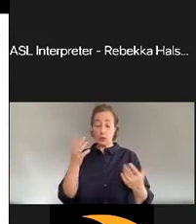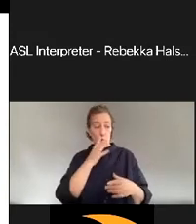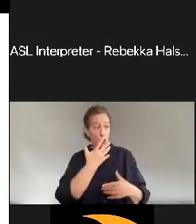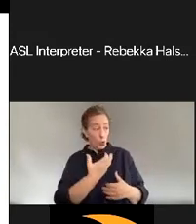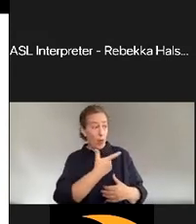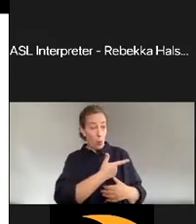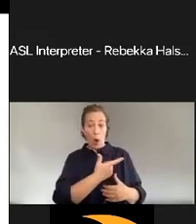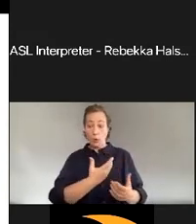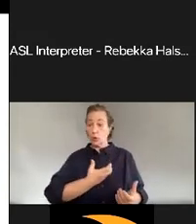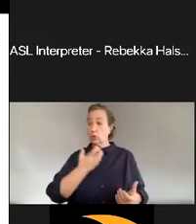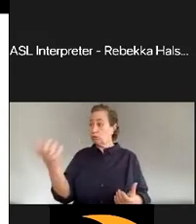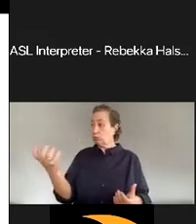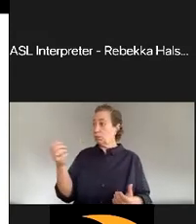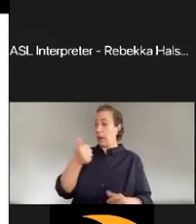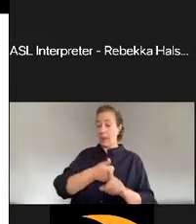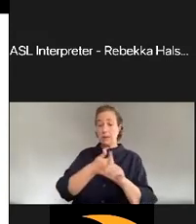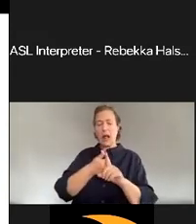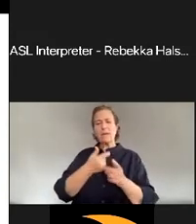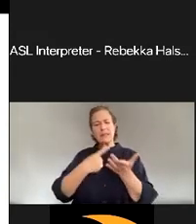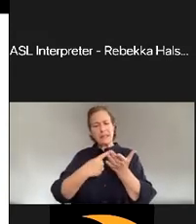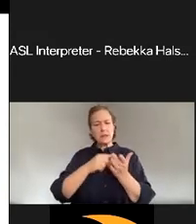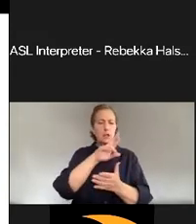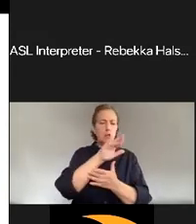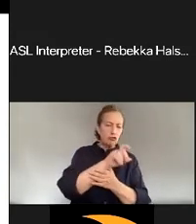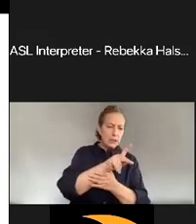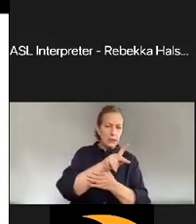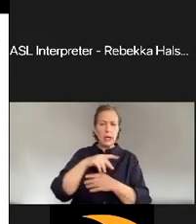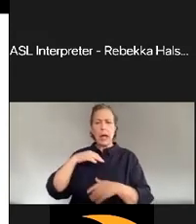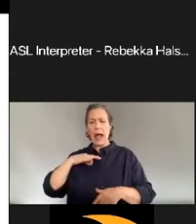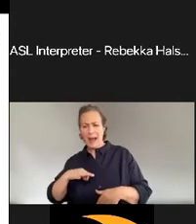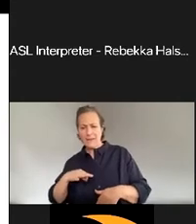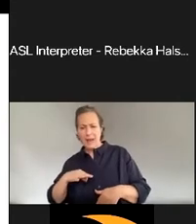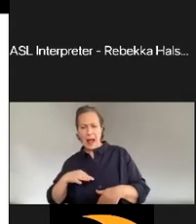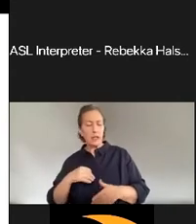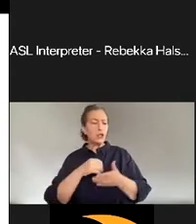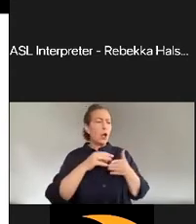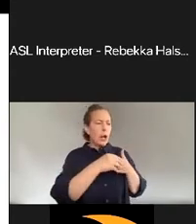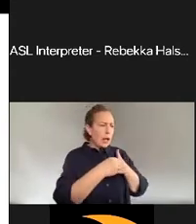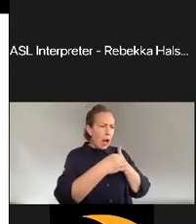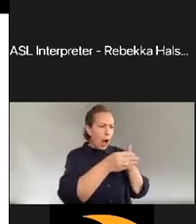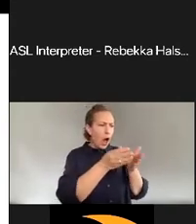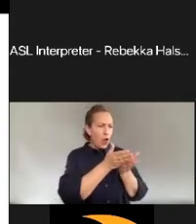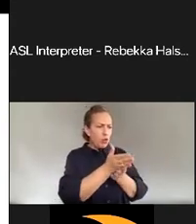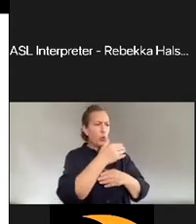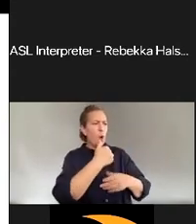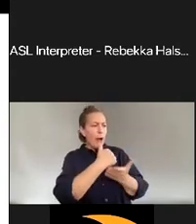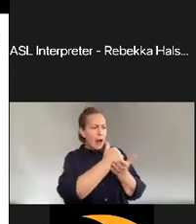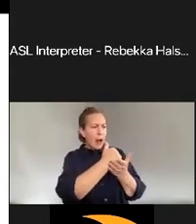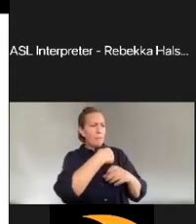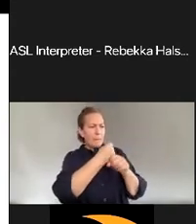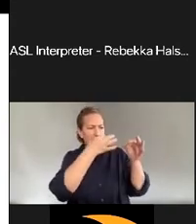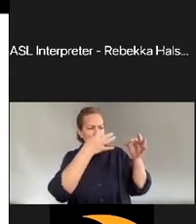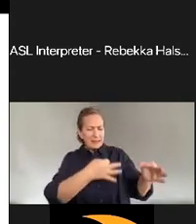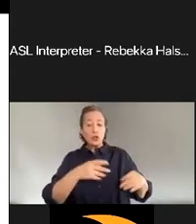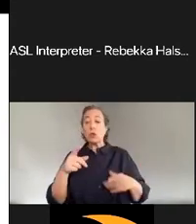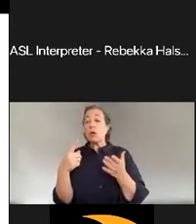would be the risks? What would be the advantages? And really helping them make their decision. Sometimes they may decide that